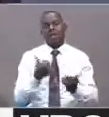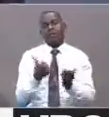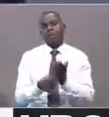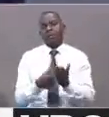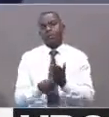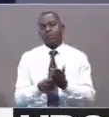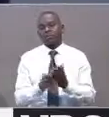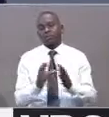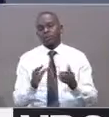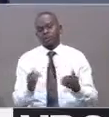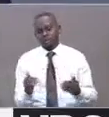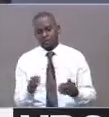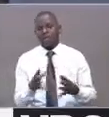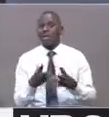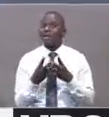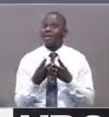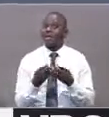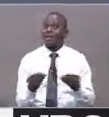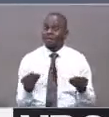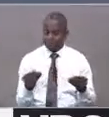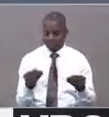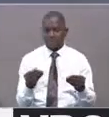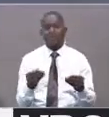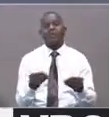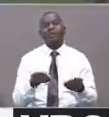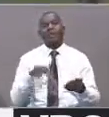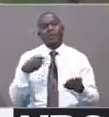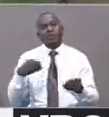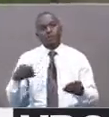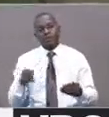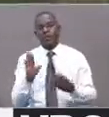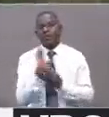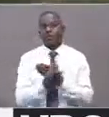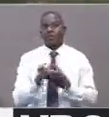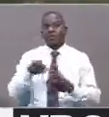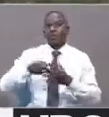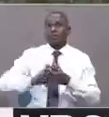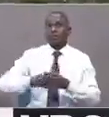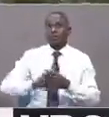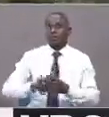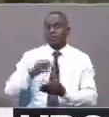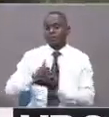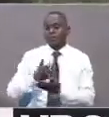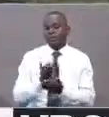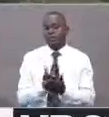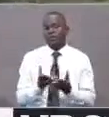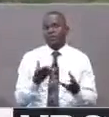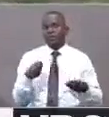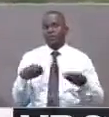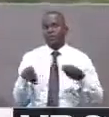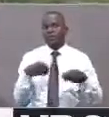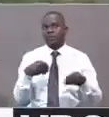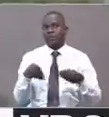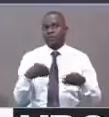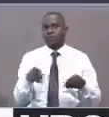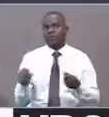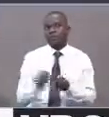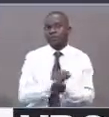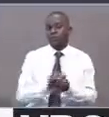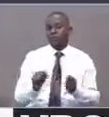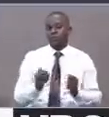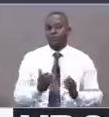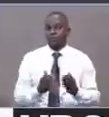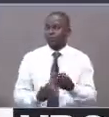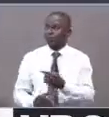is compounded by the absence of earth-moving equipments at the district engineering department to ease the fixing of the destroyed roads.